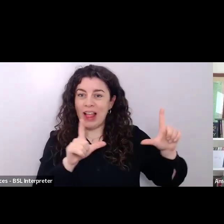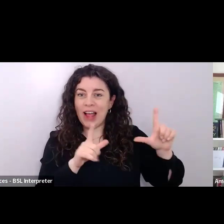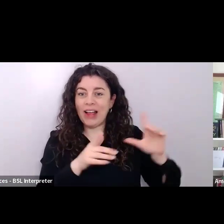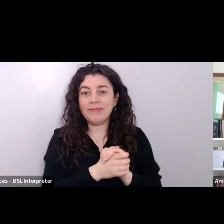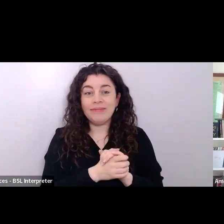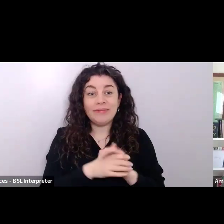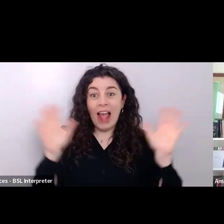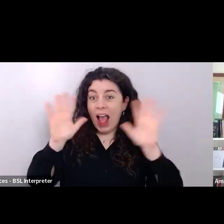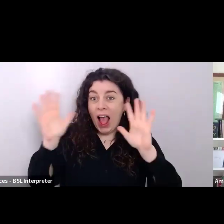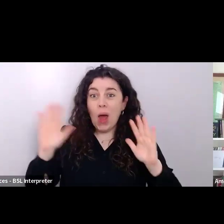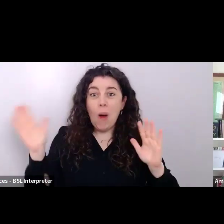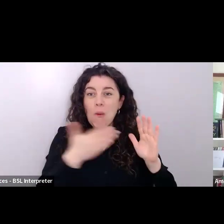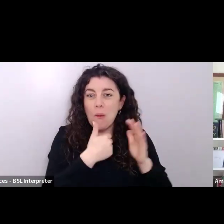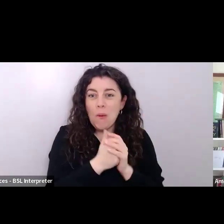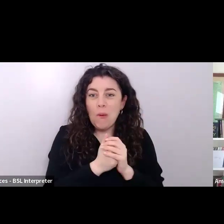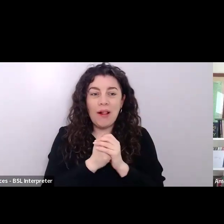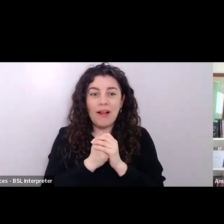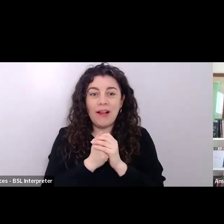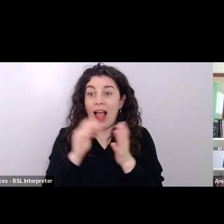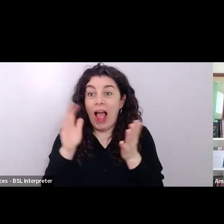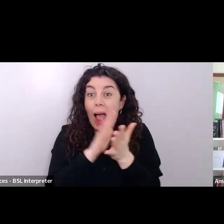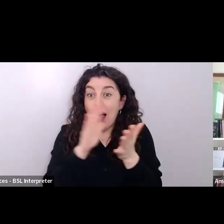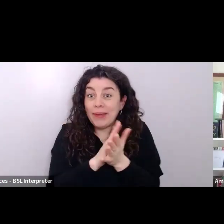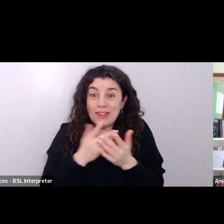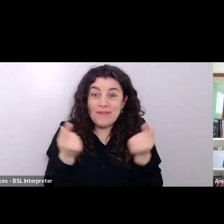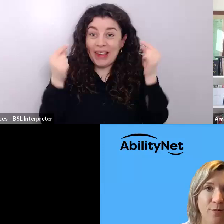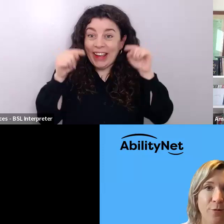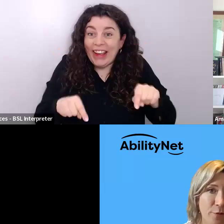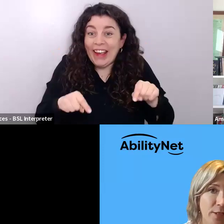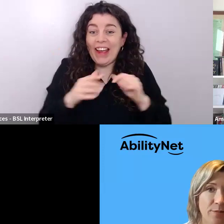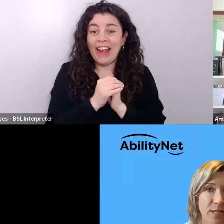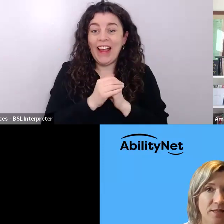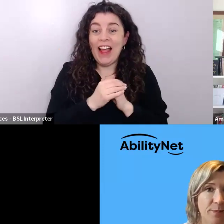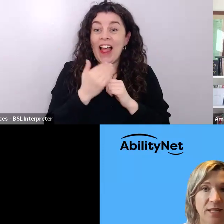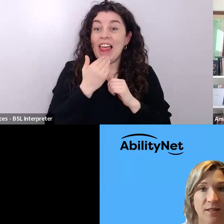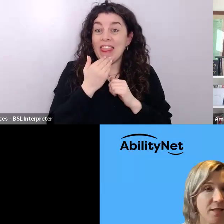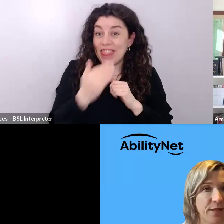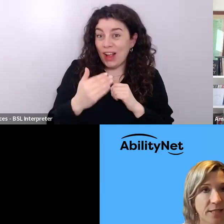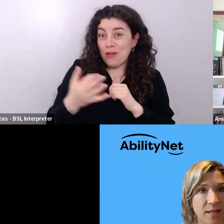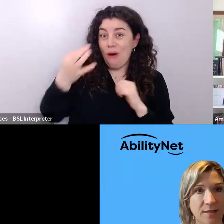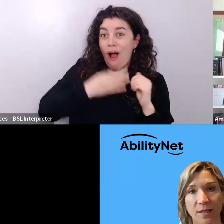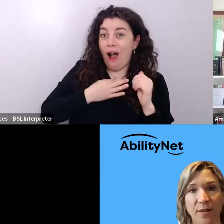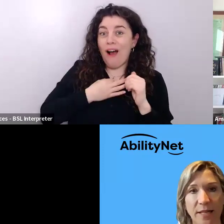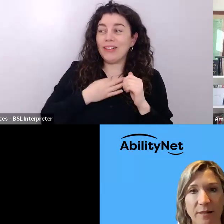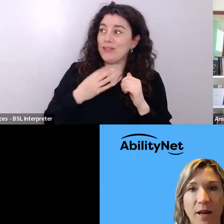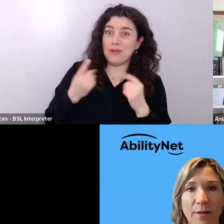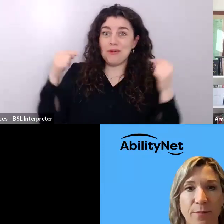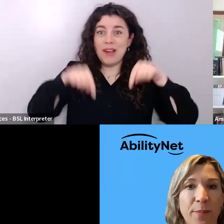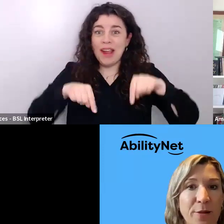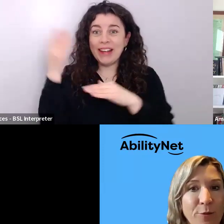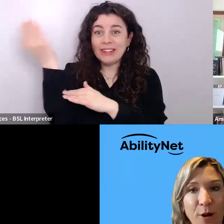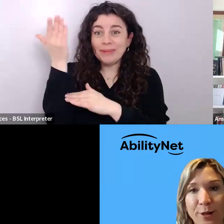Hi, everyone. Really happy to be here, and thanks team for inviting me to speak at this fantastic